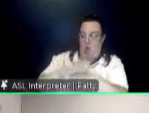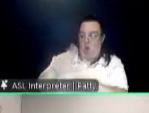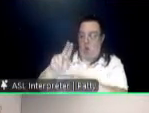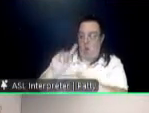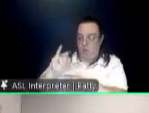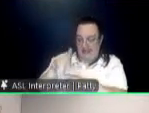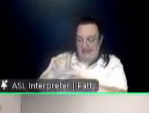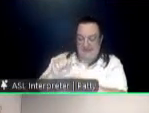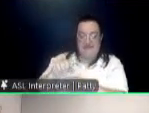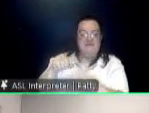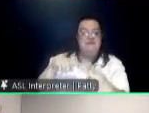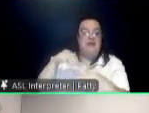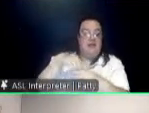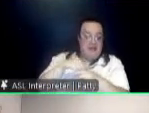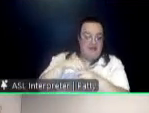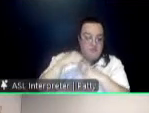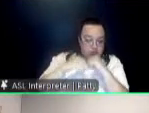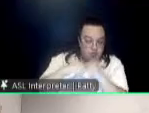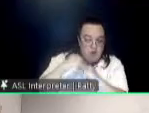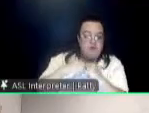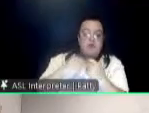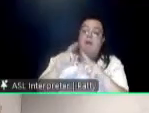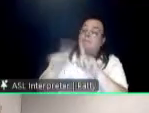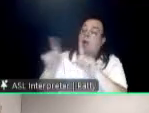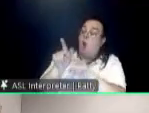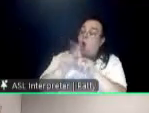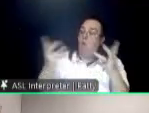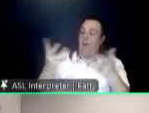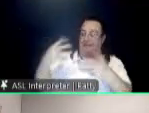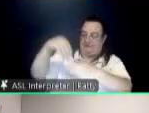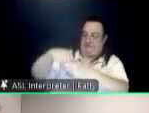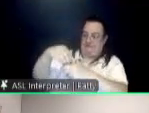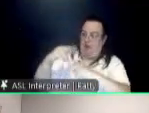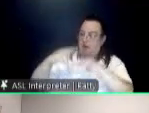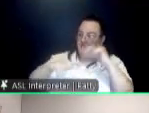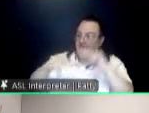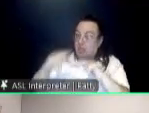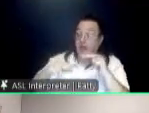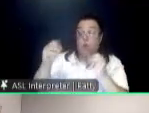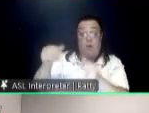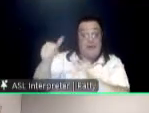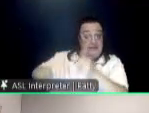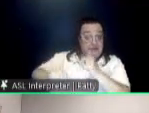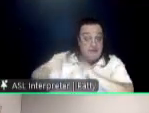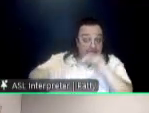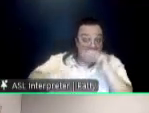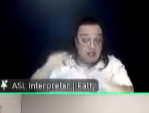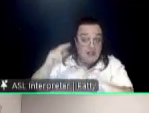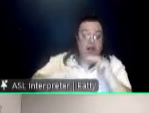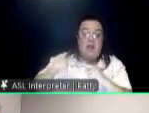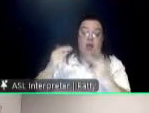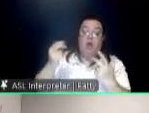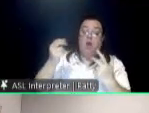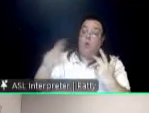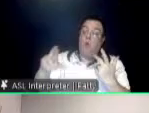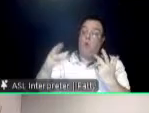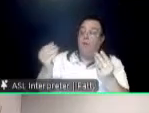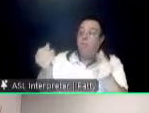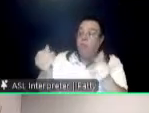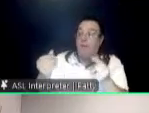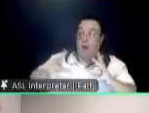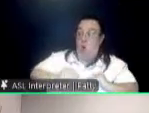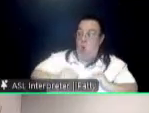but also what's inside of the building. So each building or property owner has to